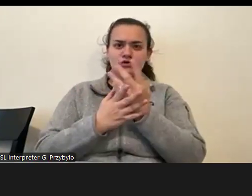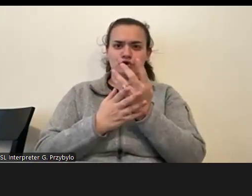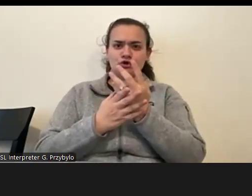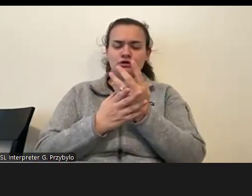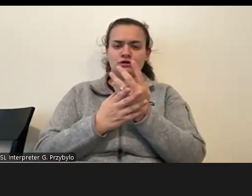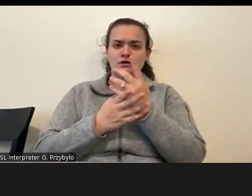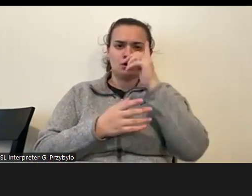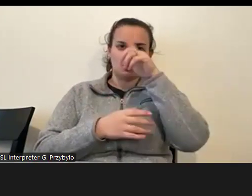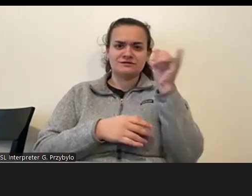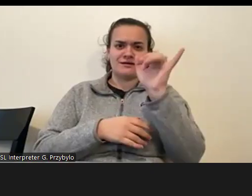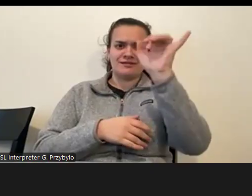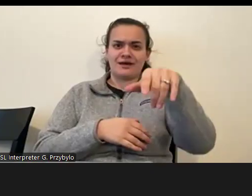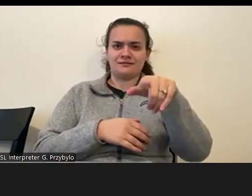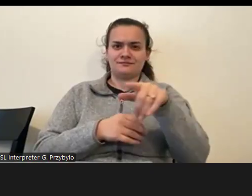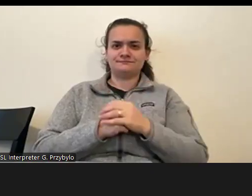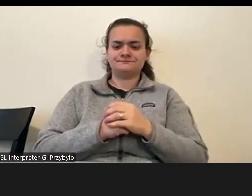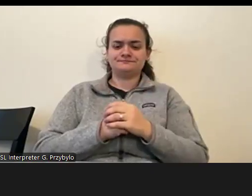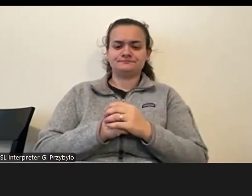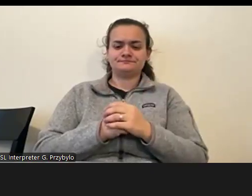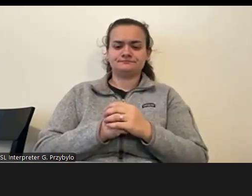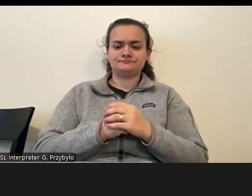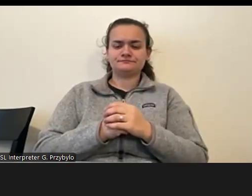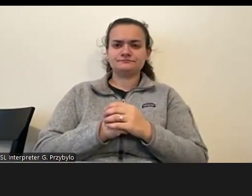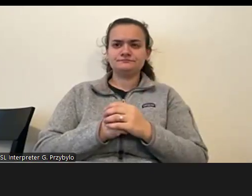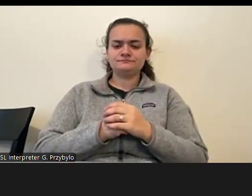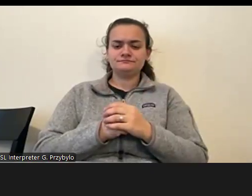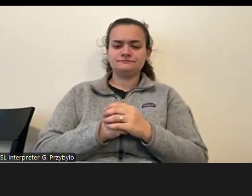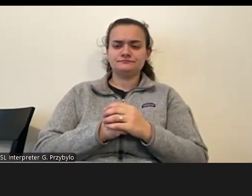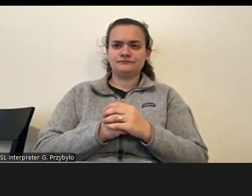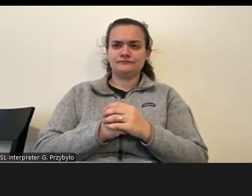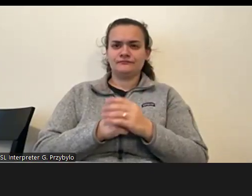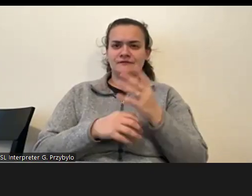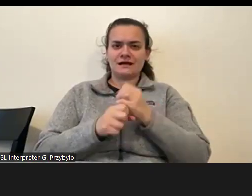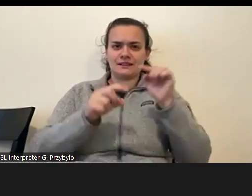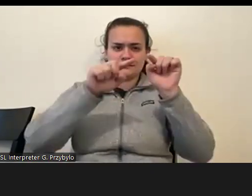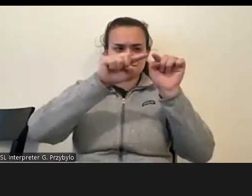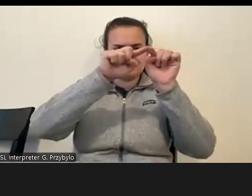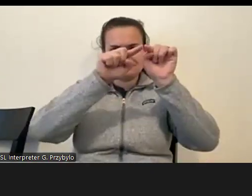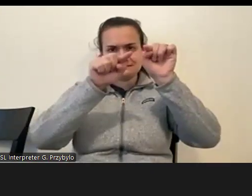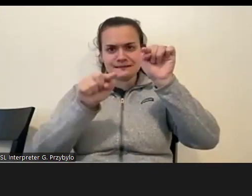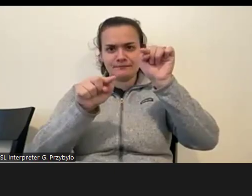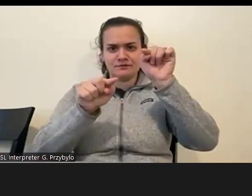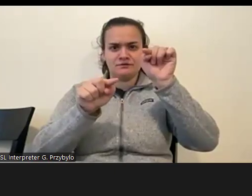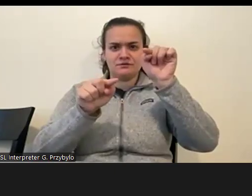looks like that. So you've got that dip right here